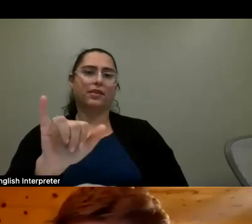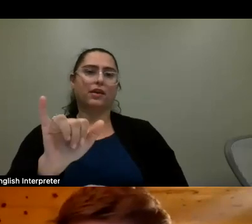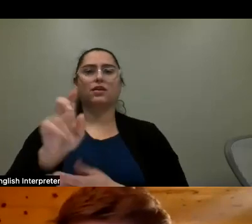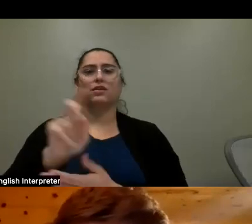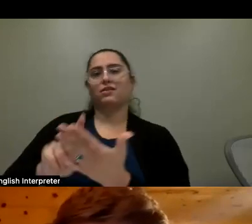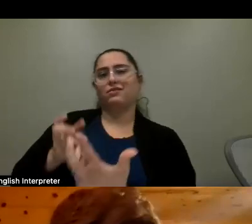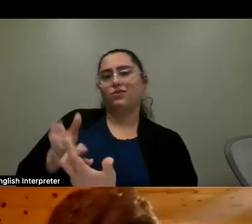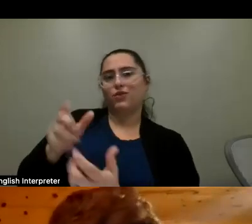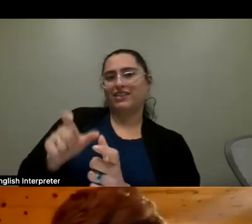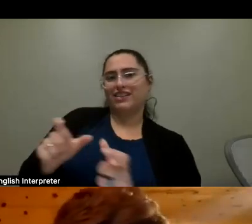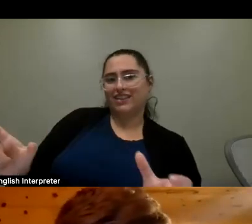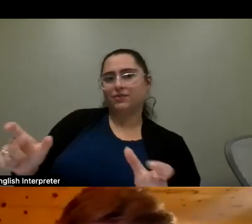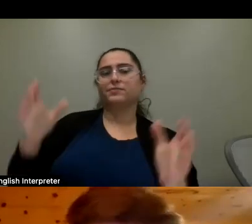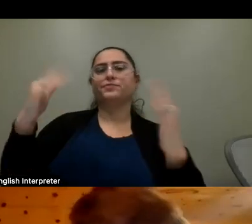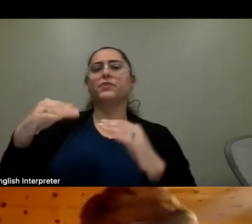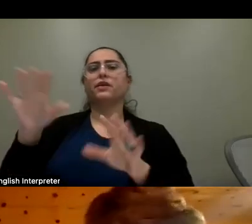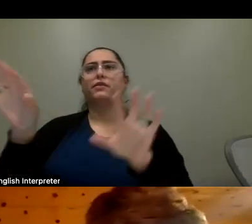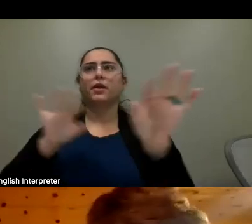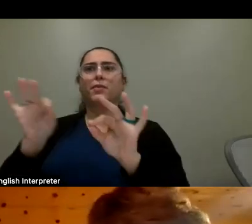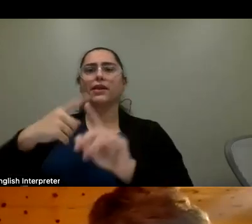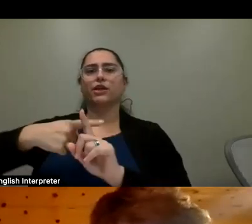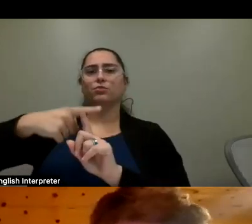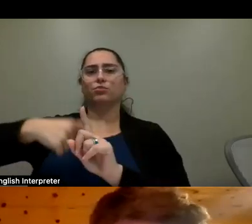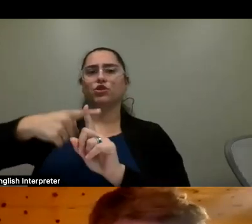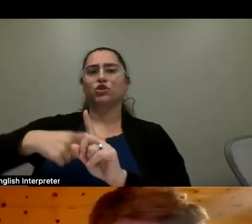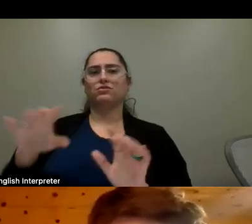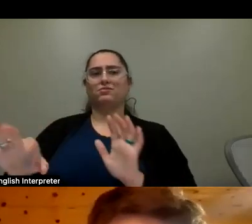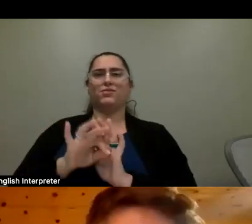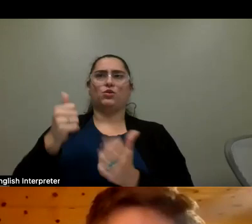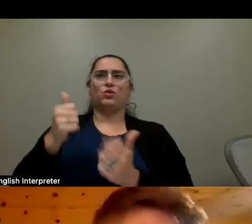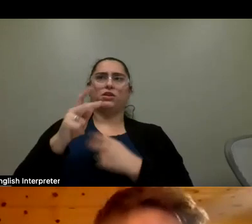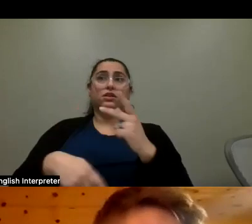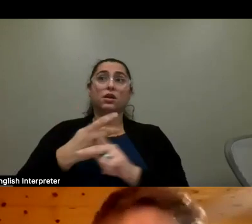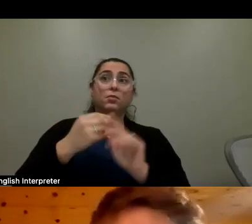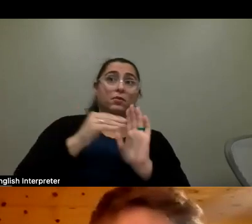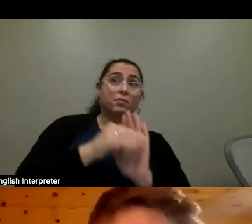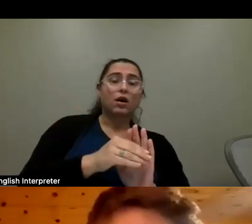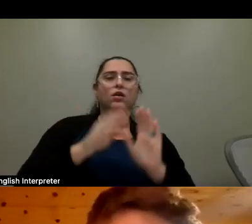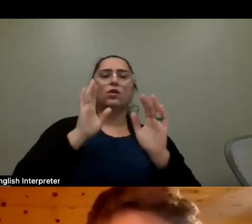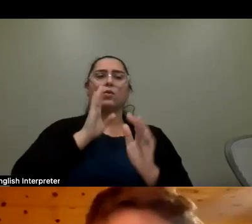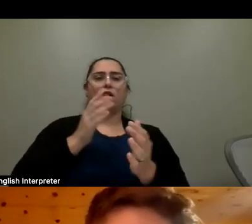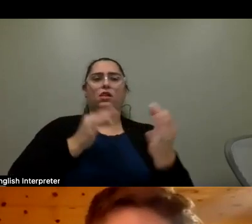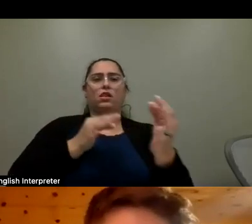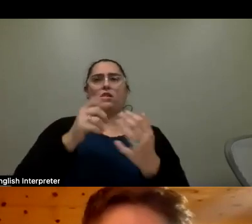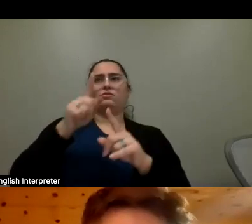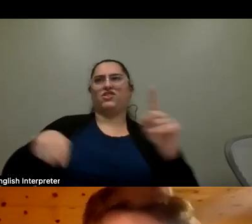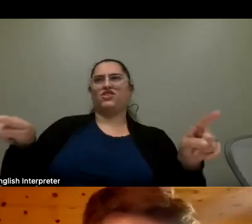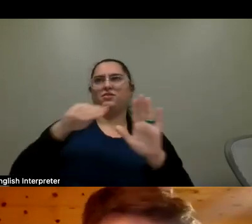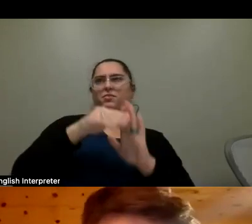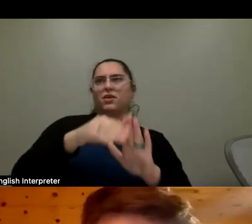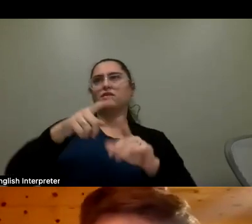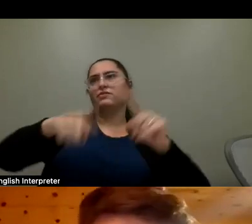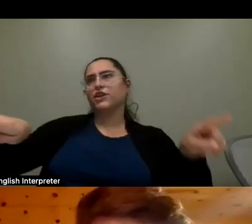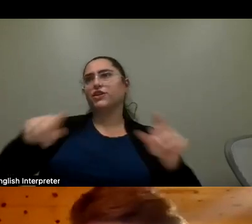Use the sampling temperature. Let's go smaller sampling temperature. We can choose what sort of model you use, and I'll talk about these different models trained with different amount of